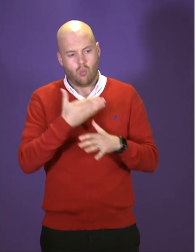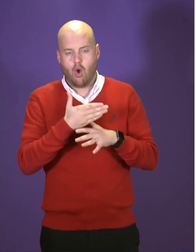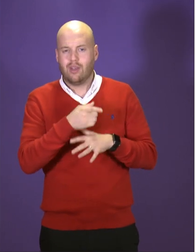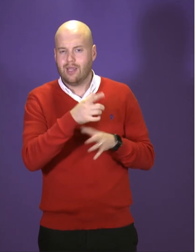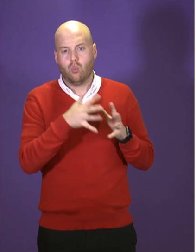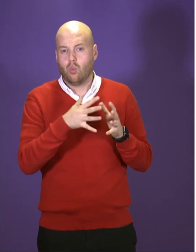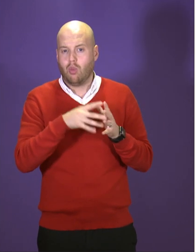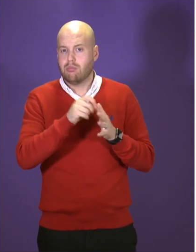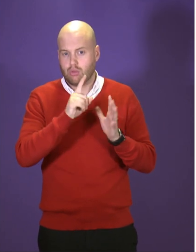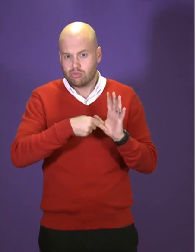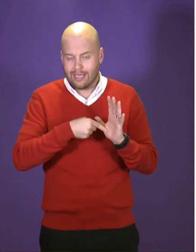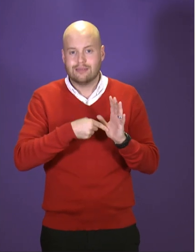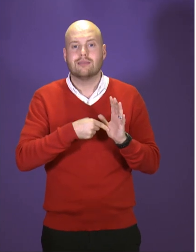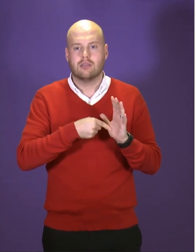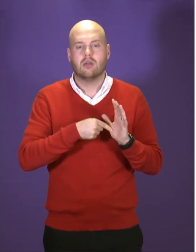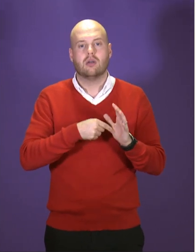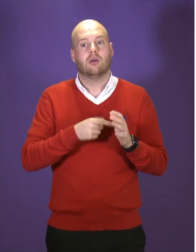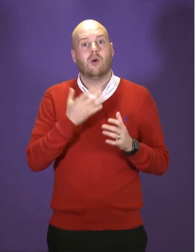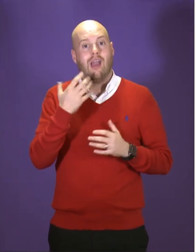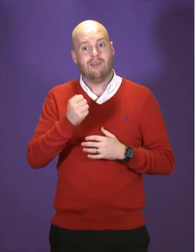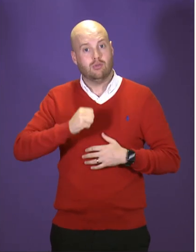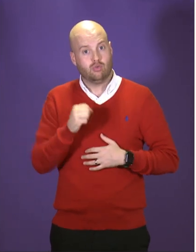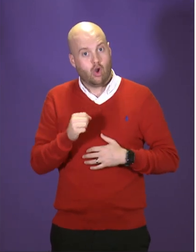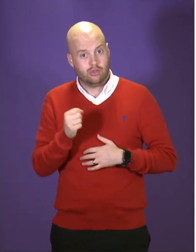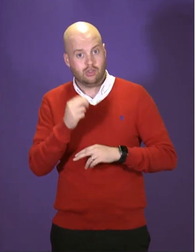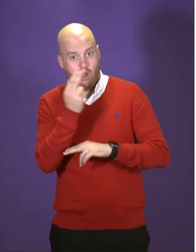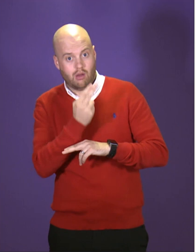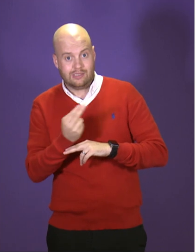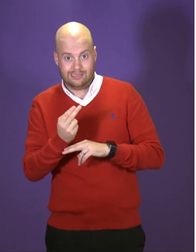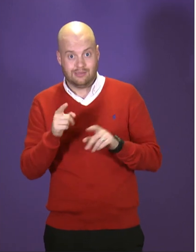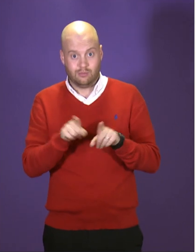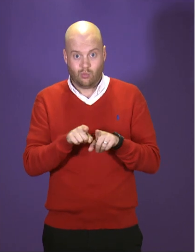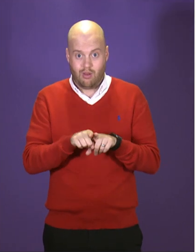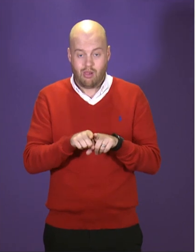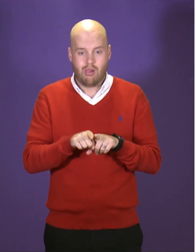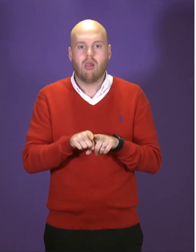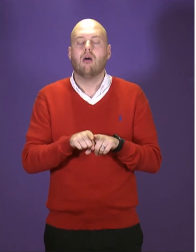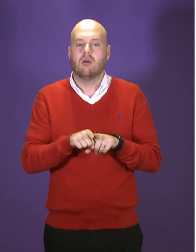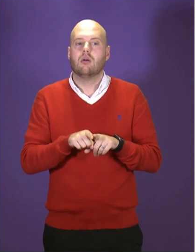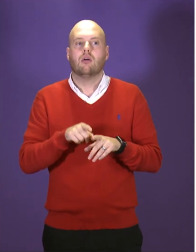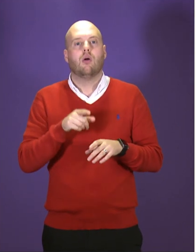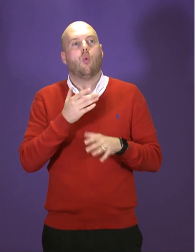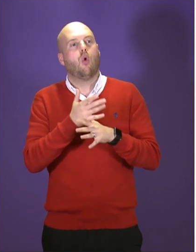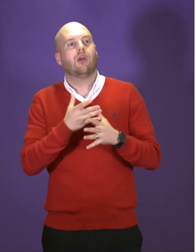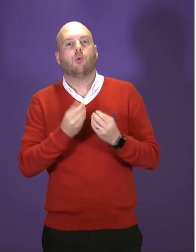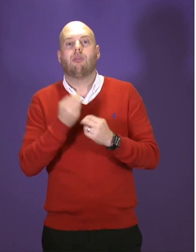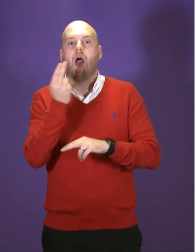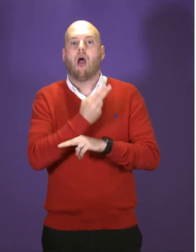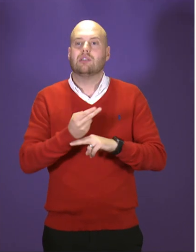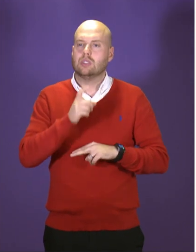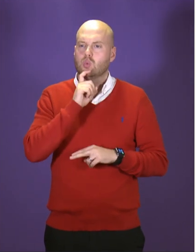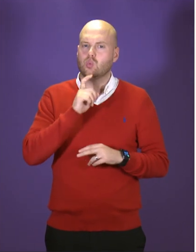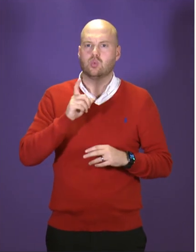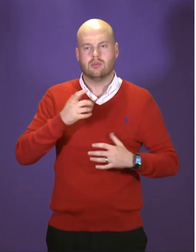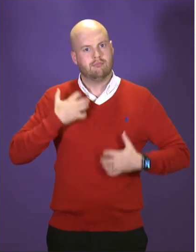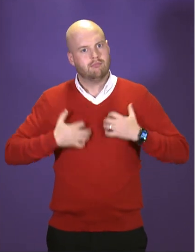Mooma, two of whom are Scottish, and trained up here, and working with artists who were very engaged with the